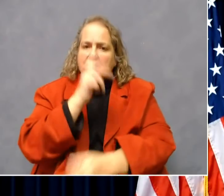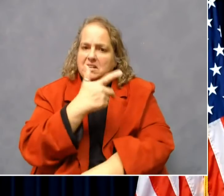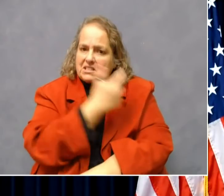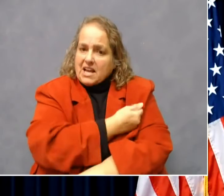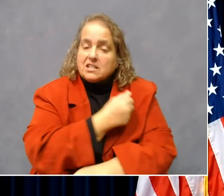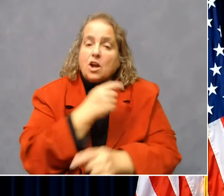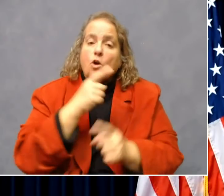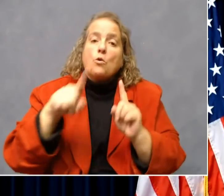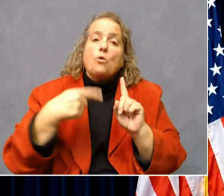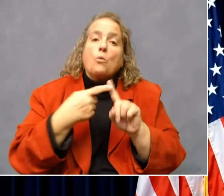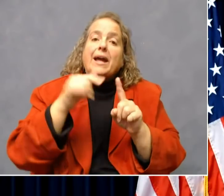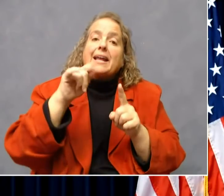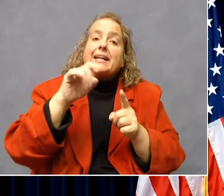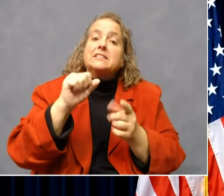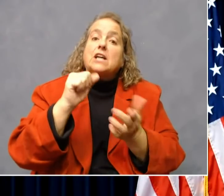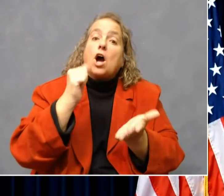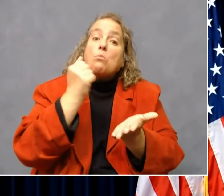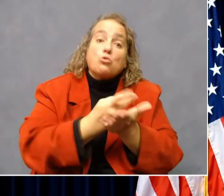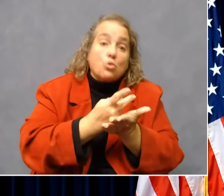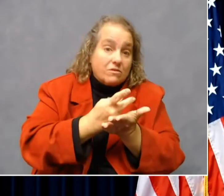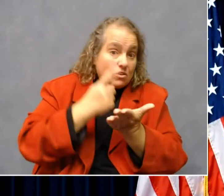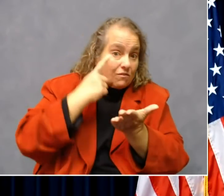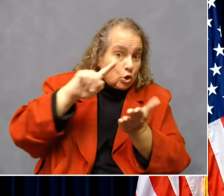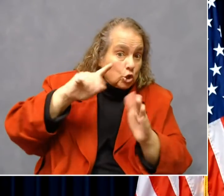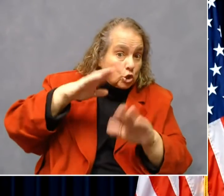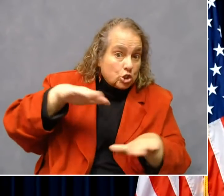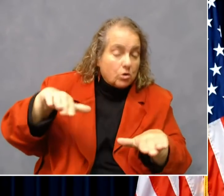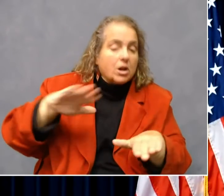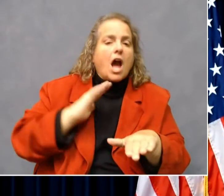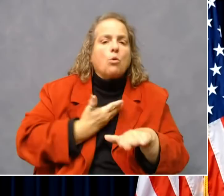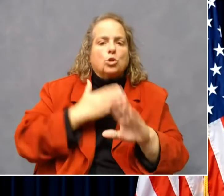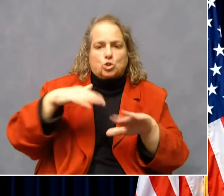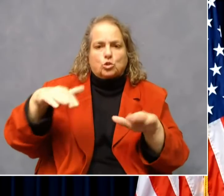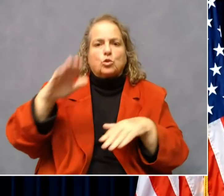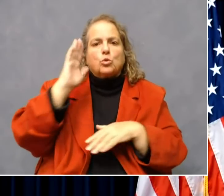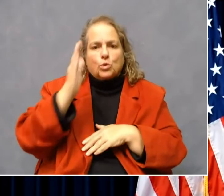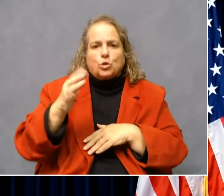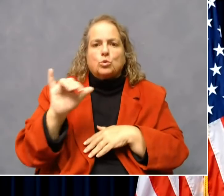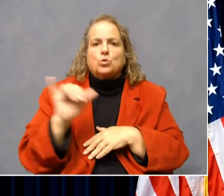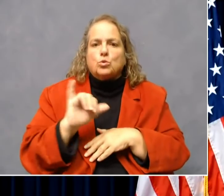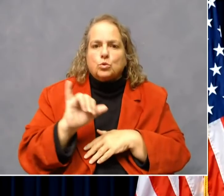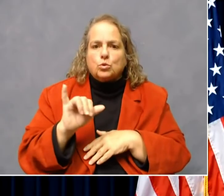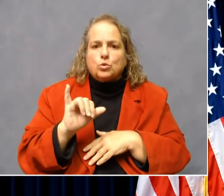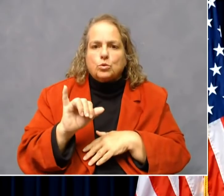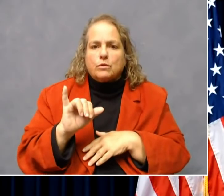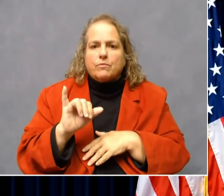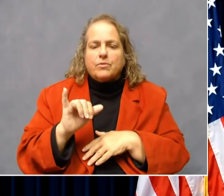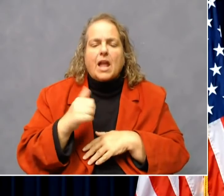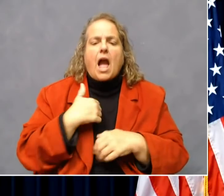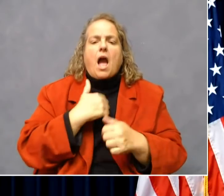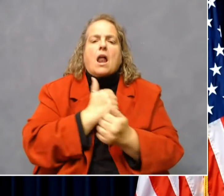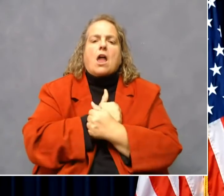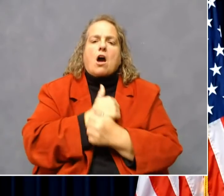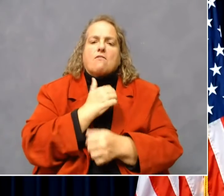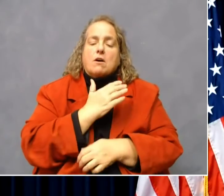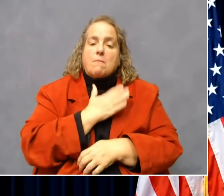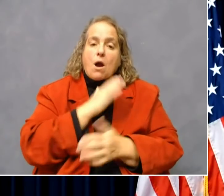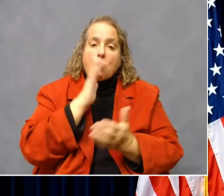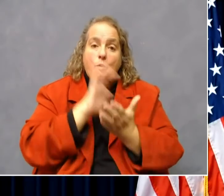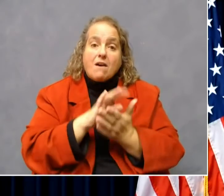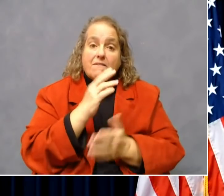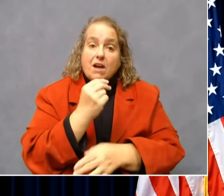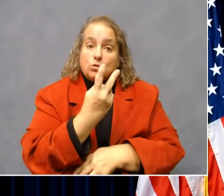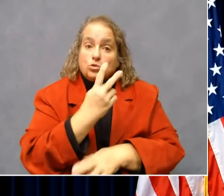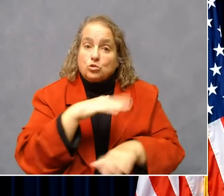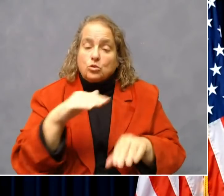my children will take it too. And listen, I love those three more than life itself, and I wouldn't say that and I